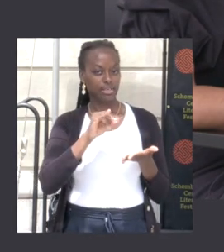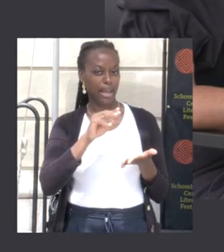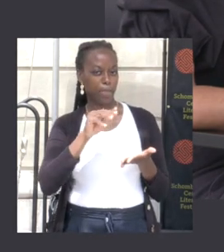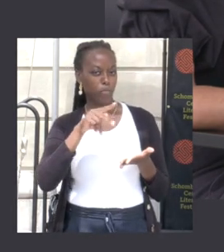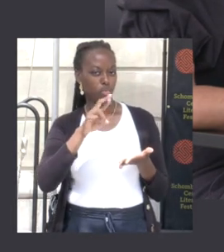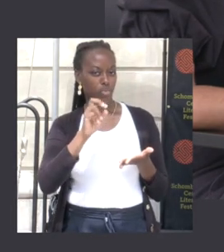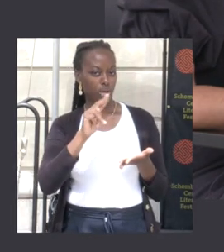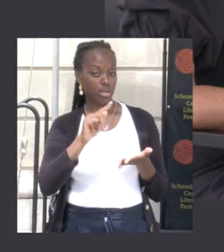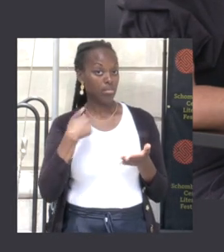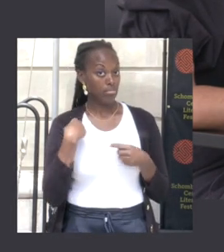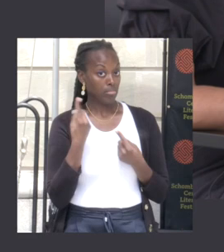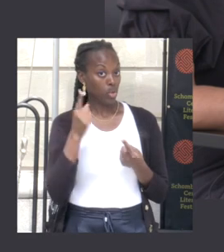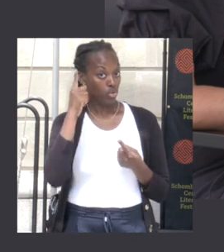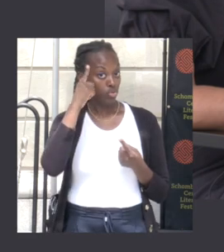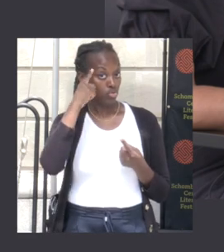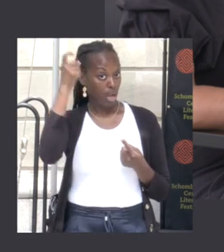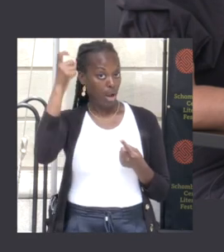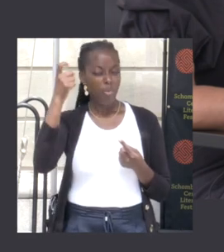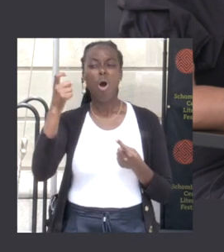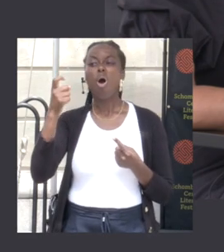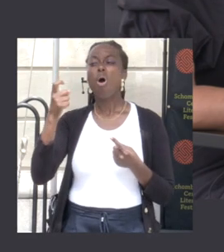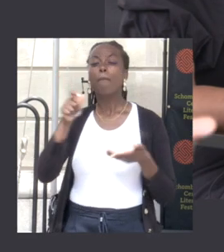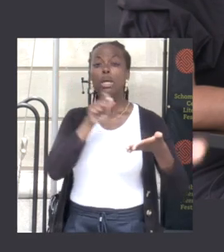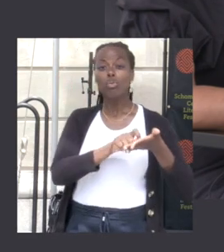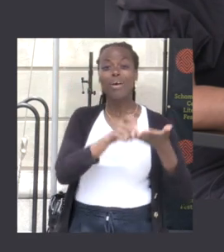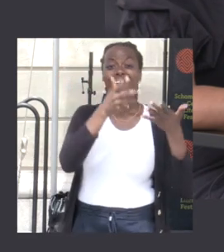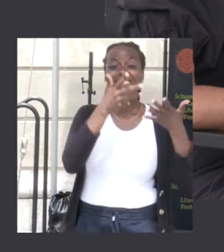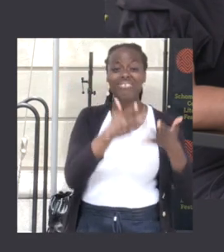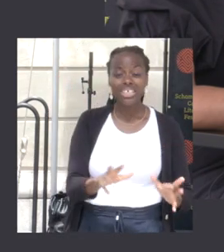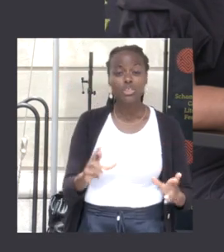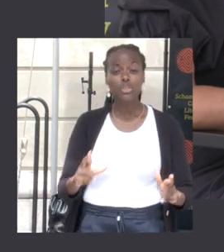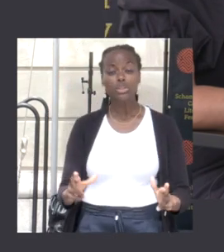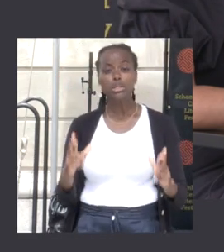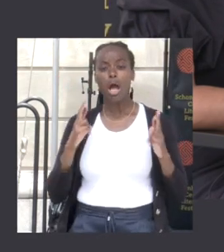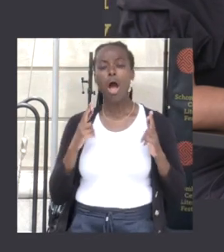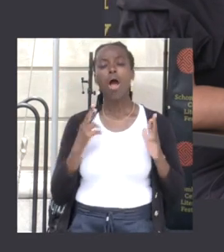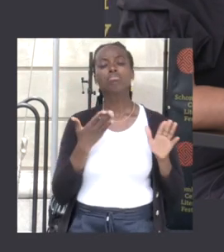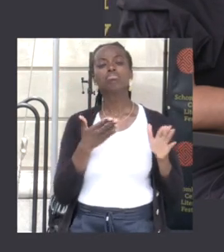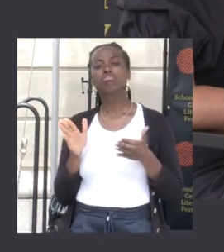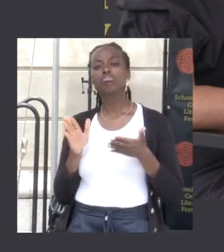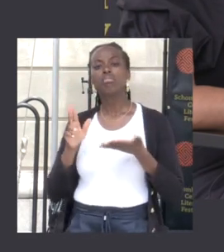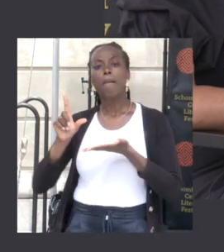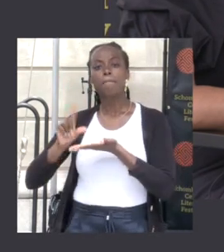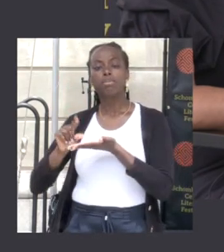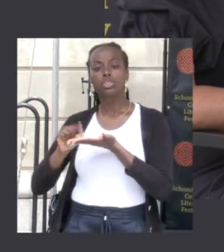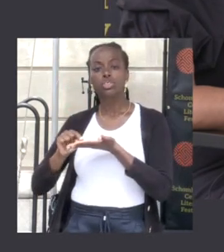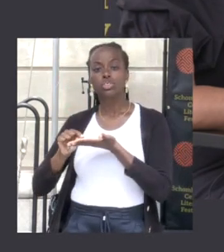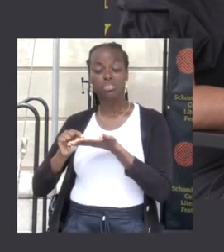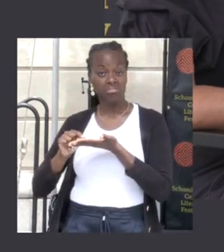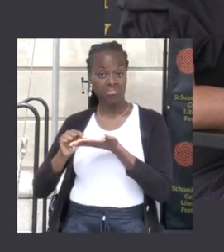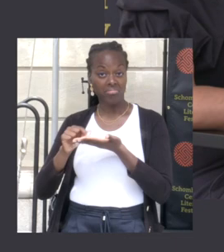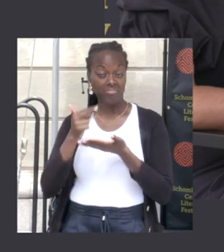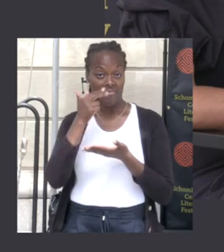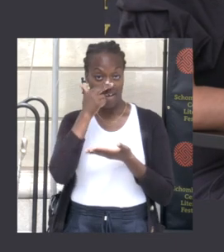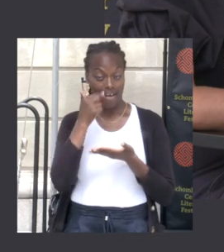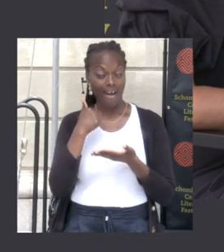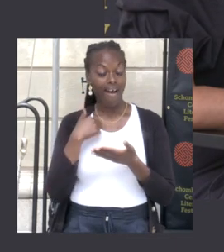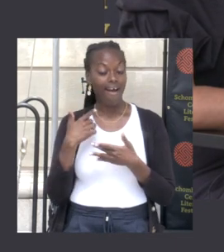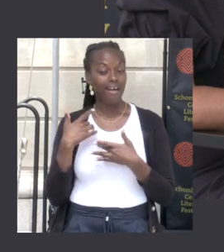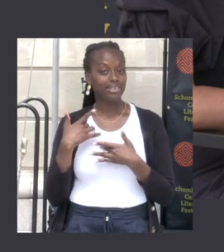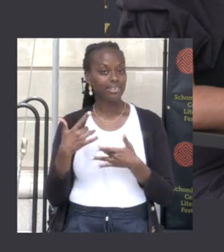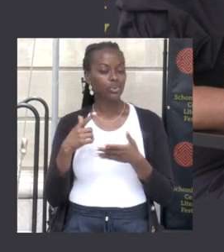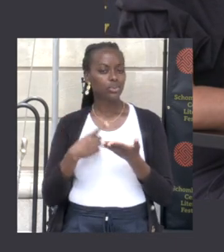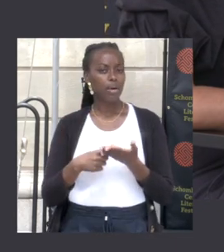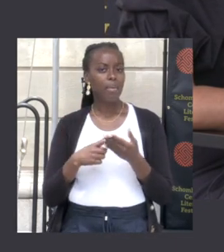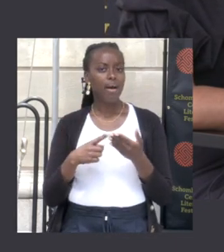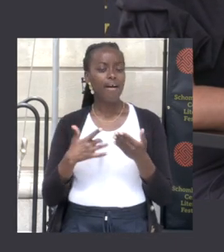always this, well, when I retire from writing books, then I'll move into publishing. The funny thing is, I often talk about like how I feel